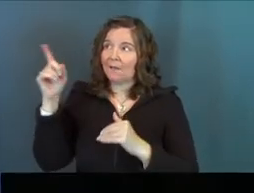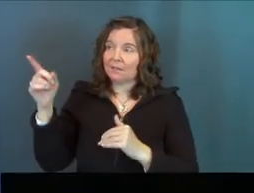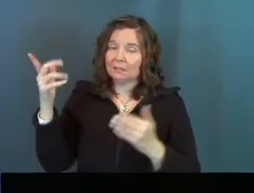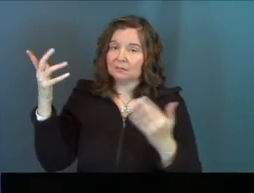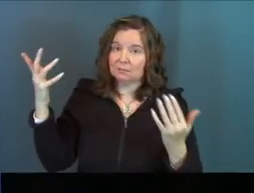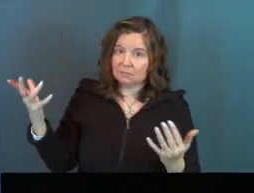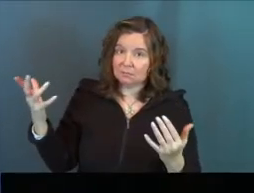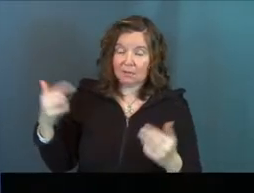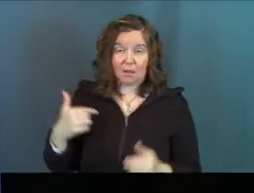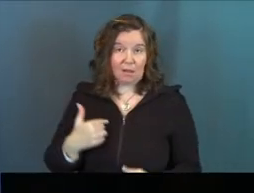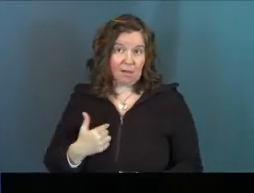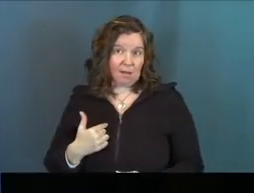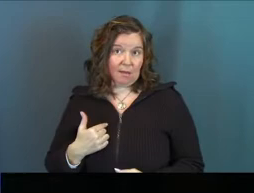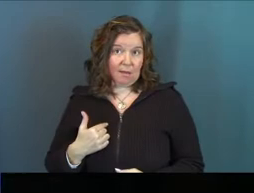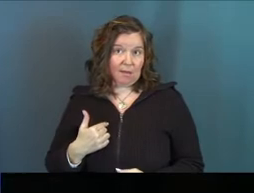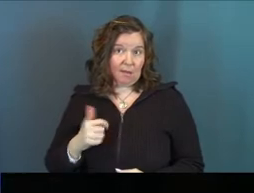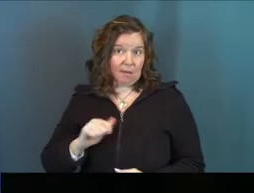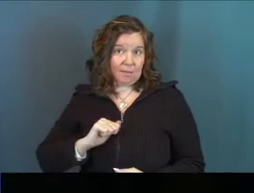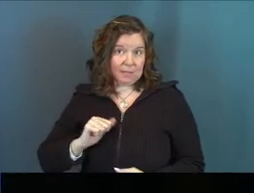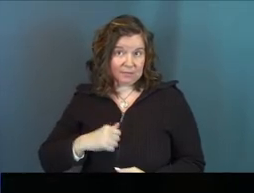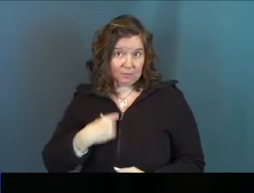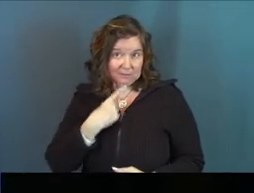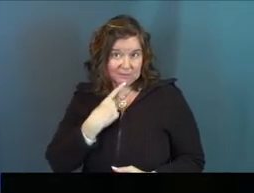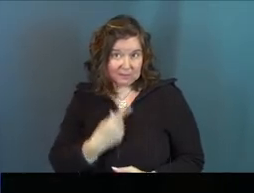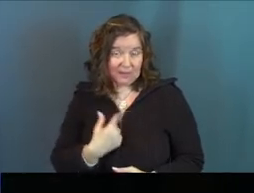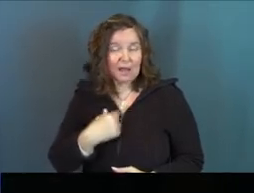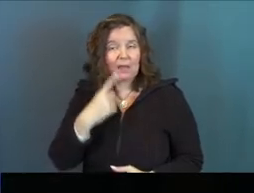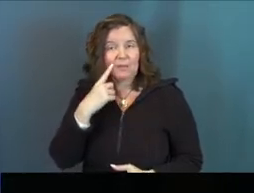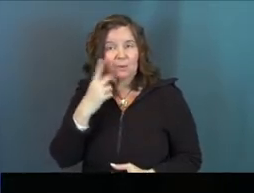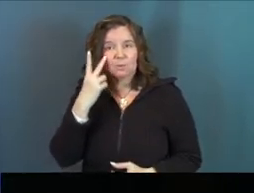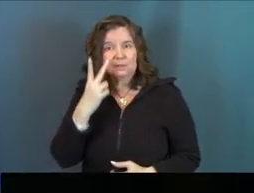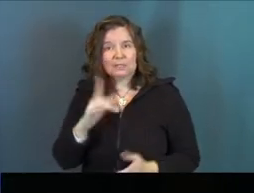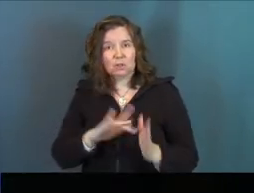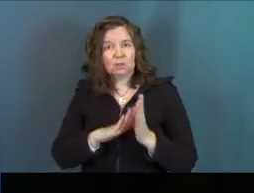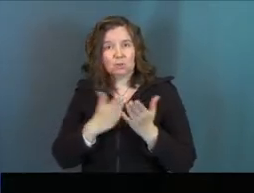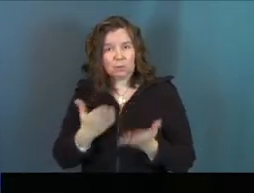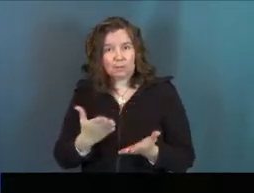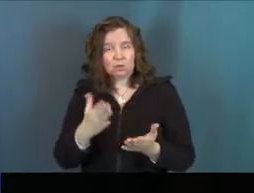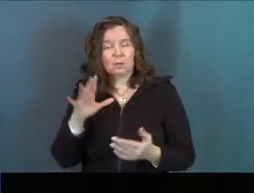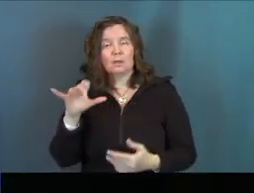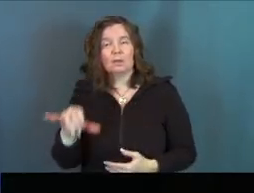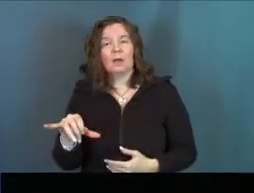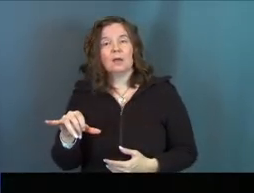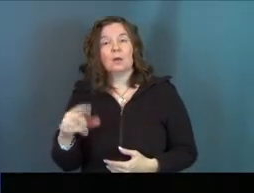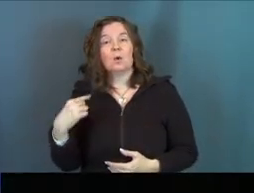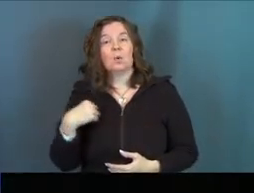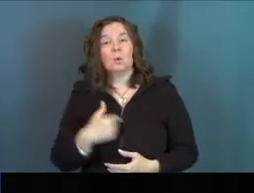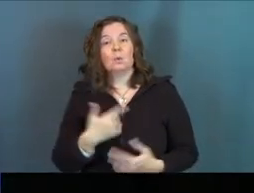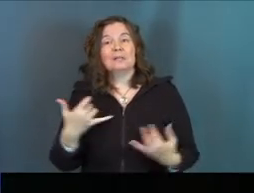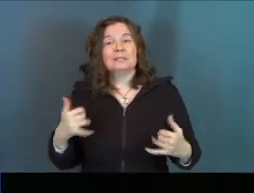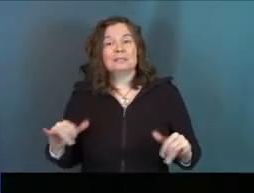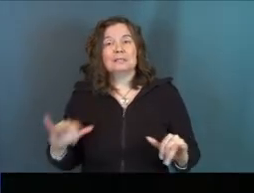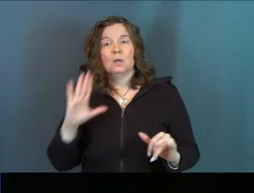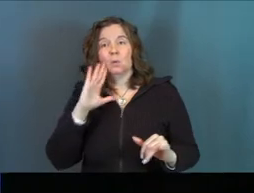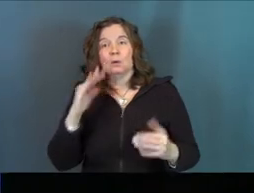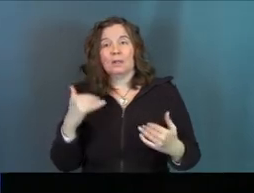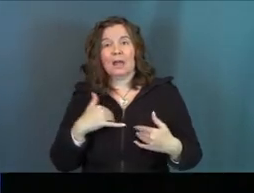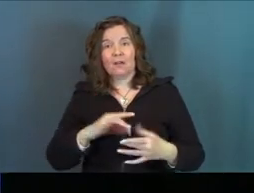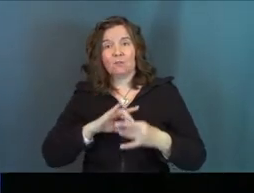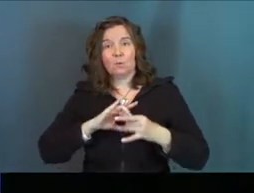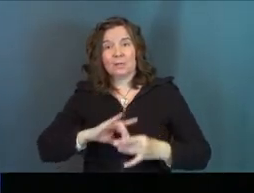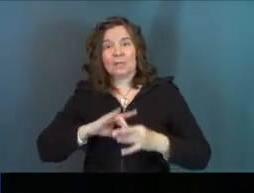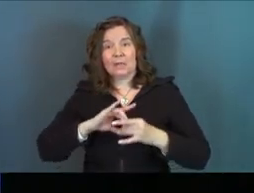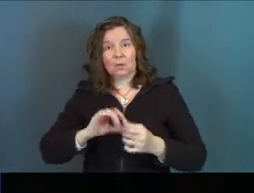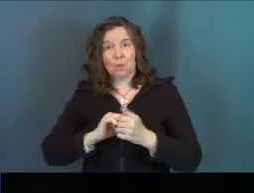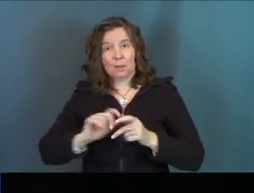heaven? I personally would say, and I think we'll see this in scripture here, is that we still will have